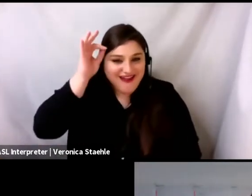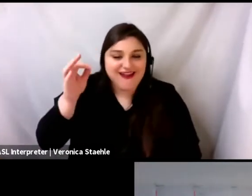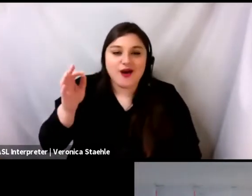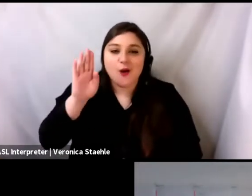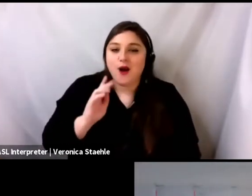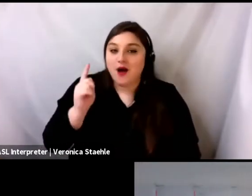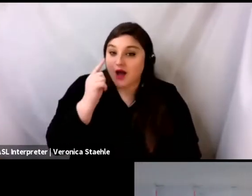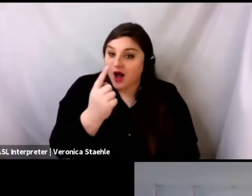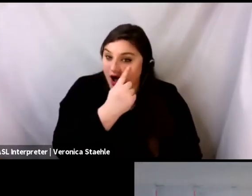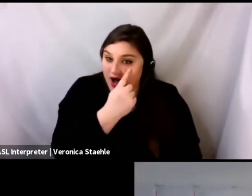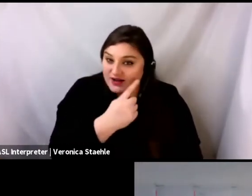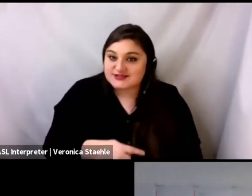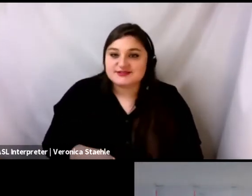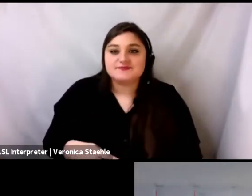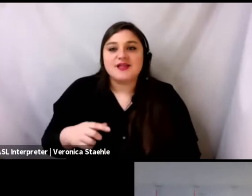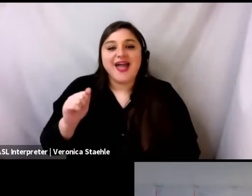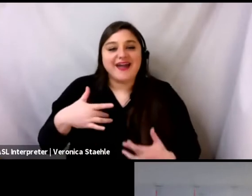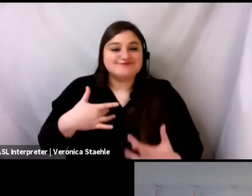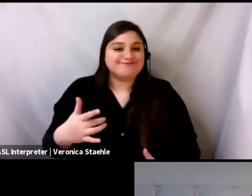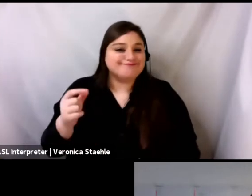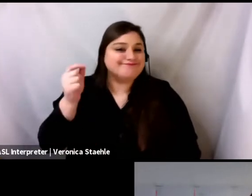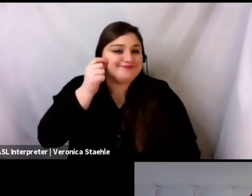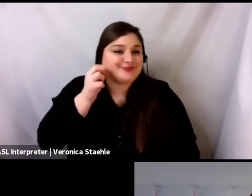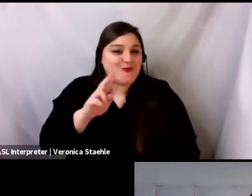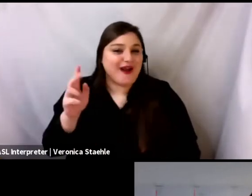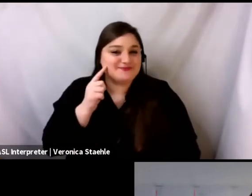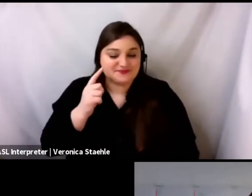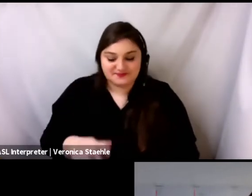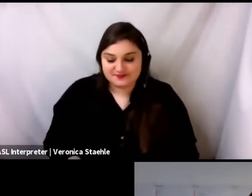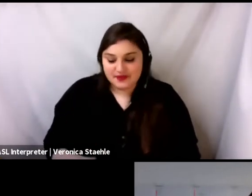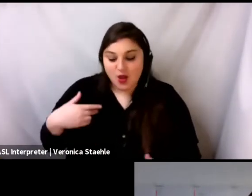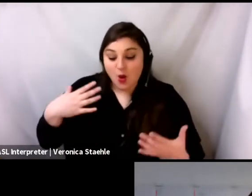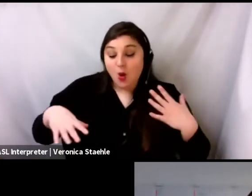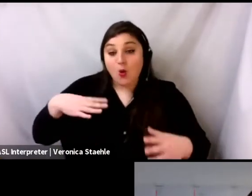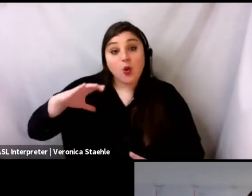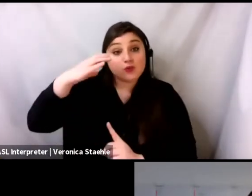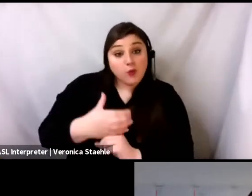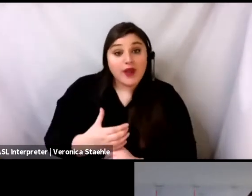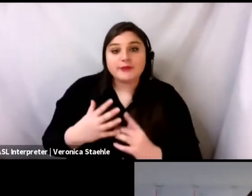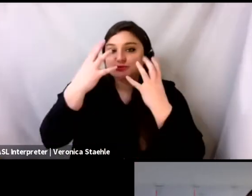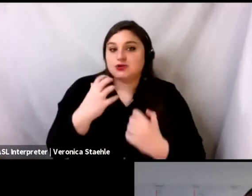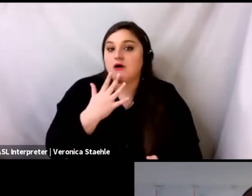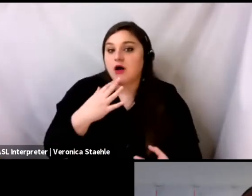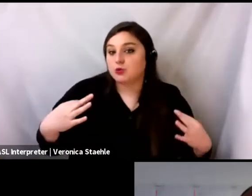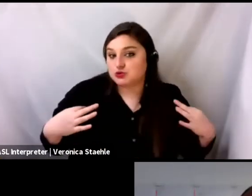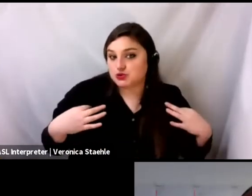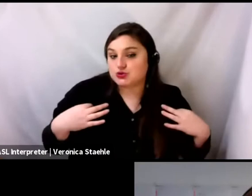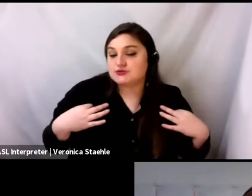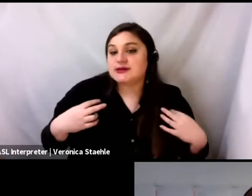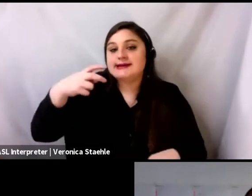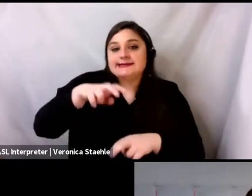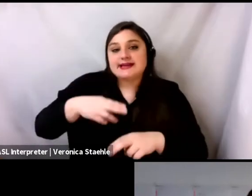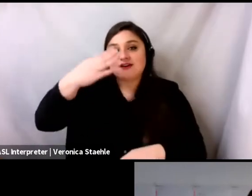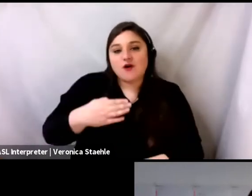eyes, and a characteristic mole on my right cheek. I'm wearing a dark shirt and I'm sitting in front of a